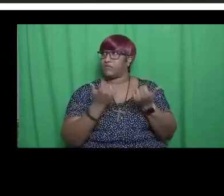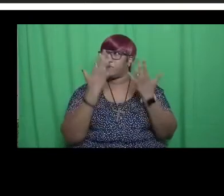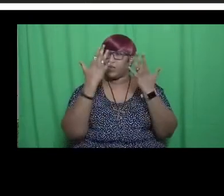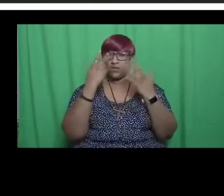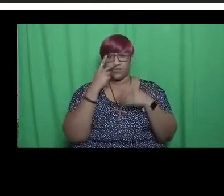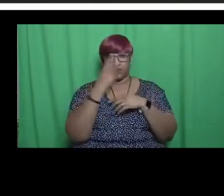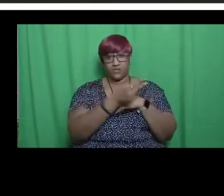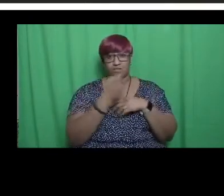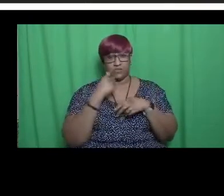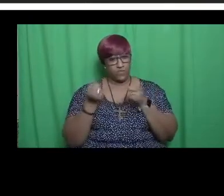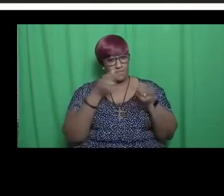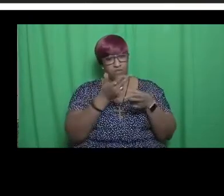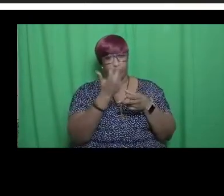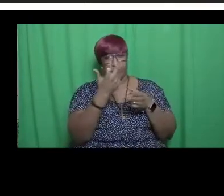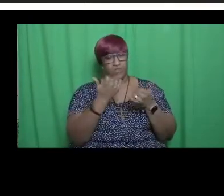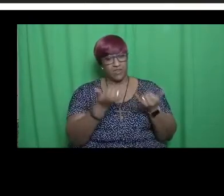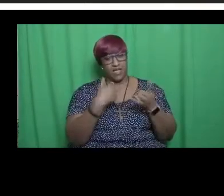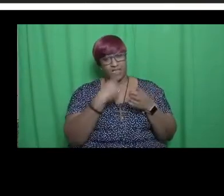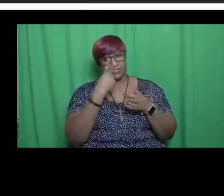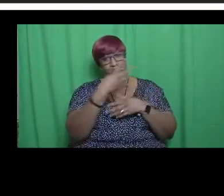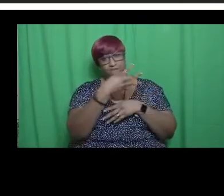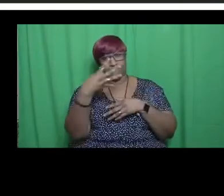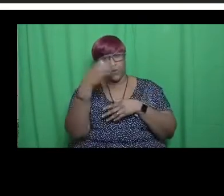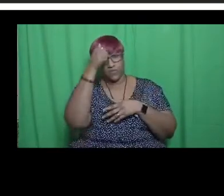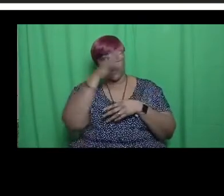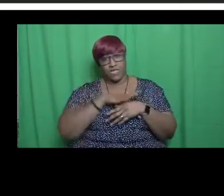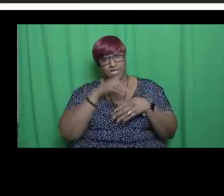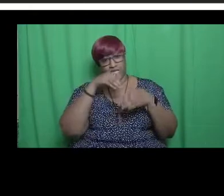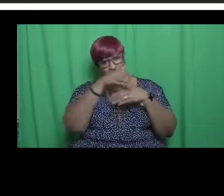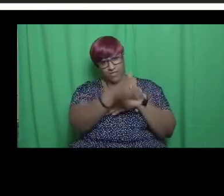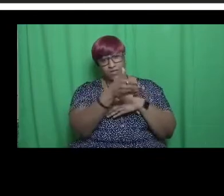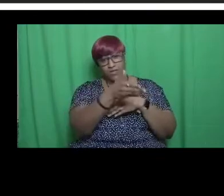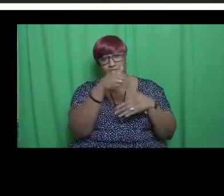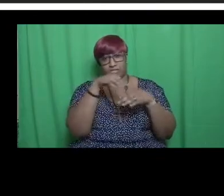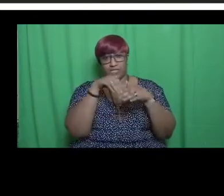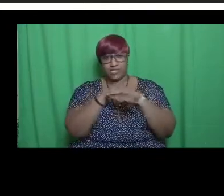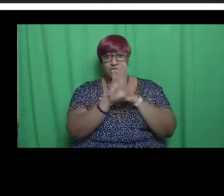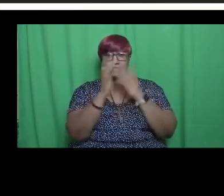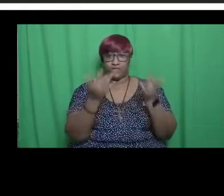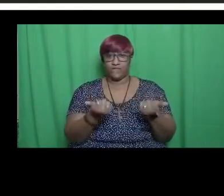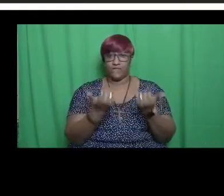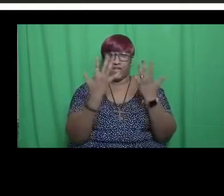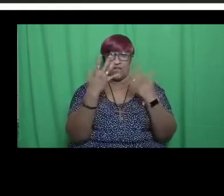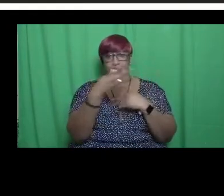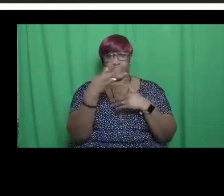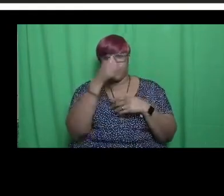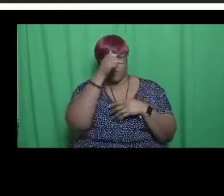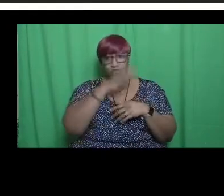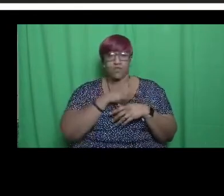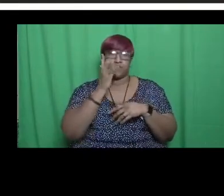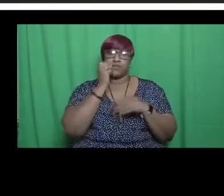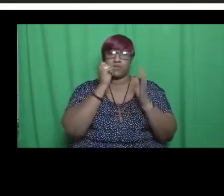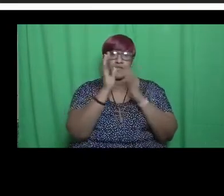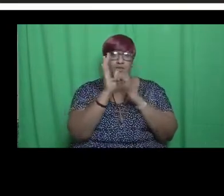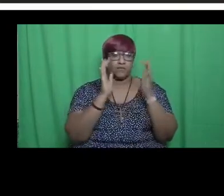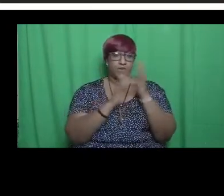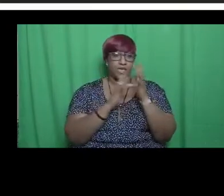we threw three in, but I see a fourth man. He said, that fourth man was me.